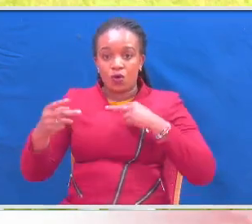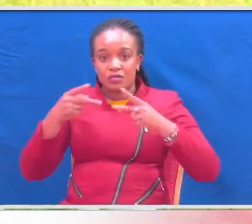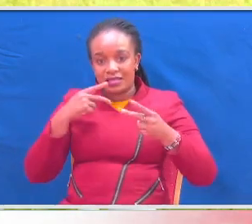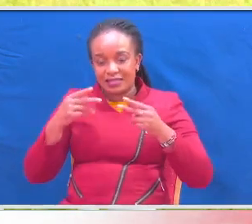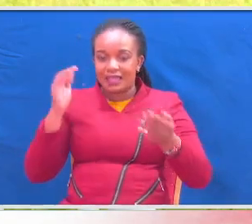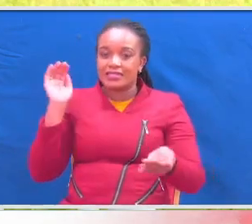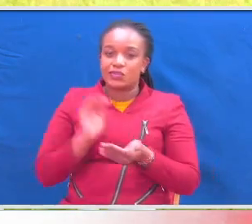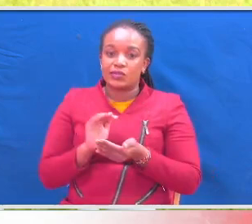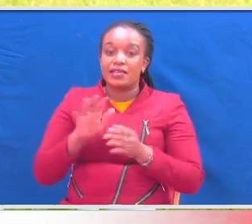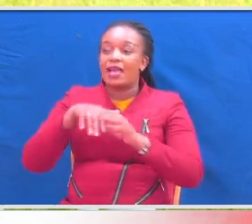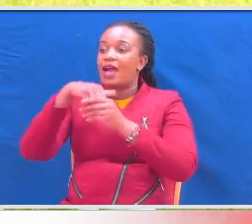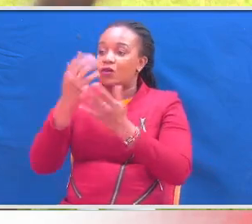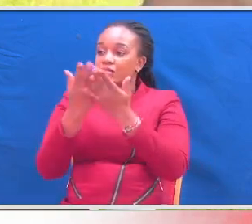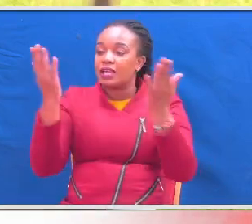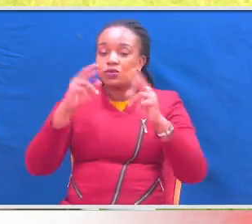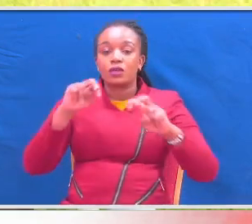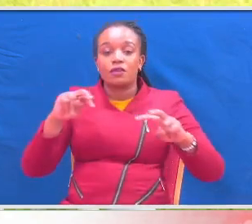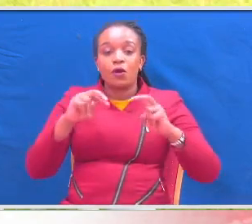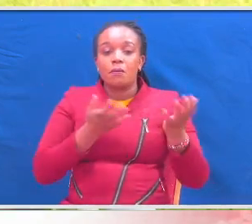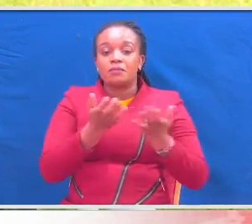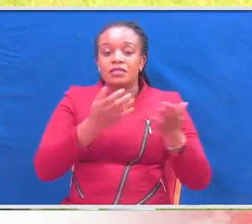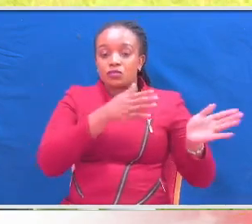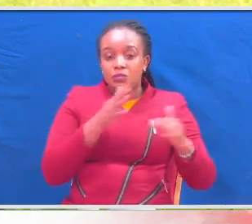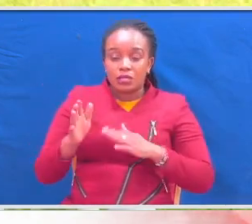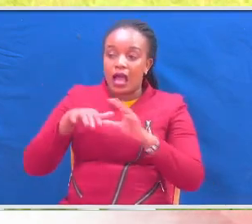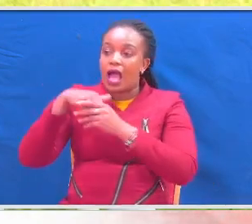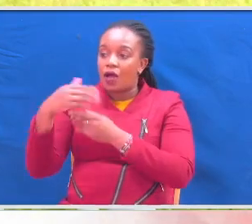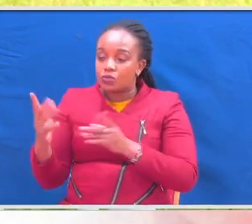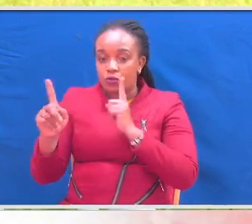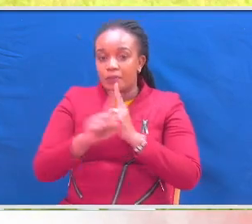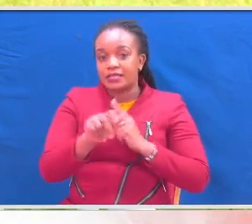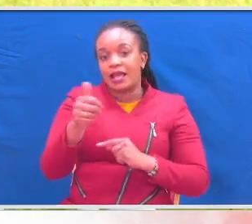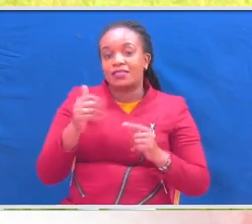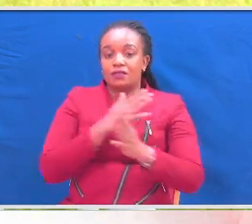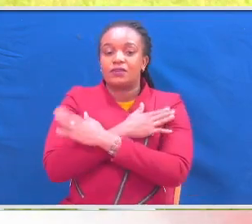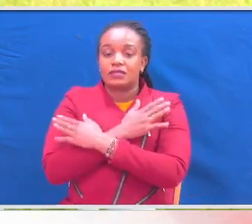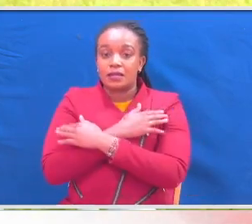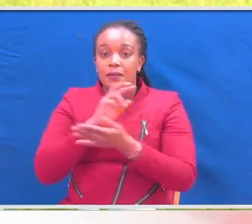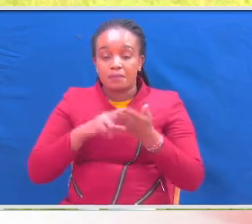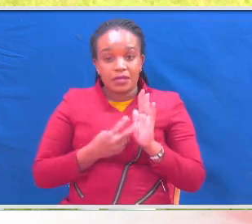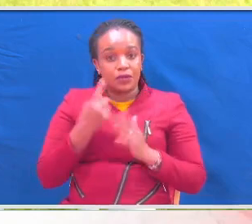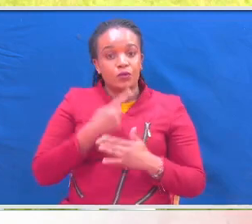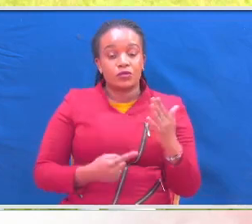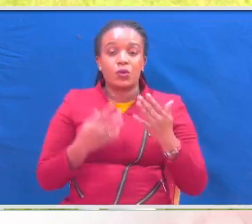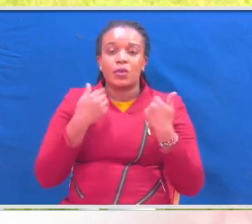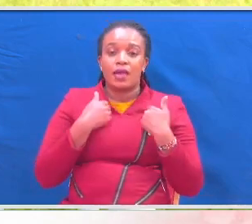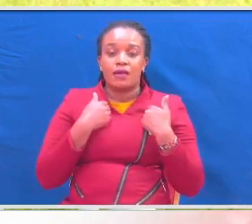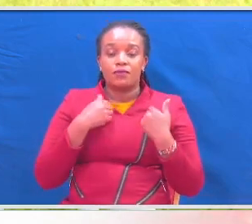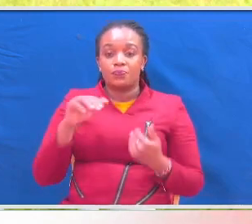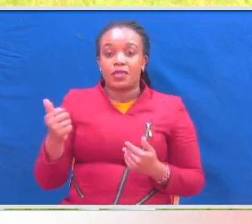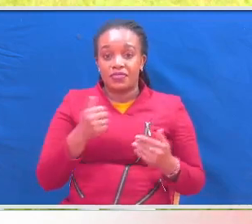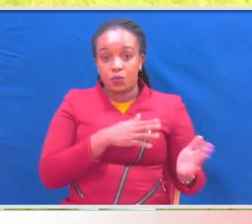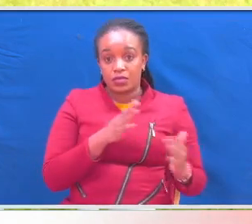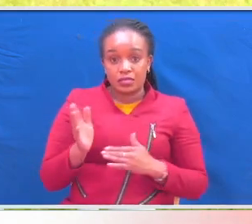out. They're looking for business opportunities. They're going out to meet other friends. So because there's so many alternatives, okay,